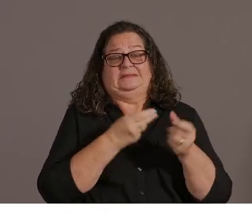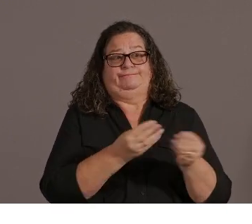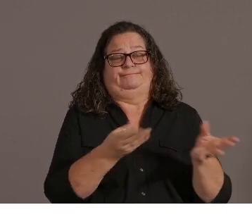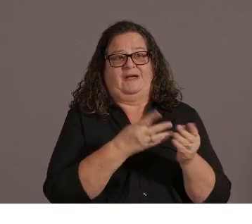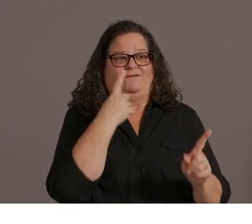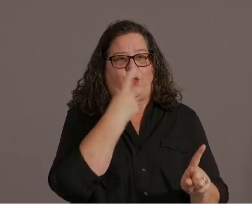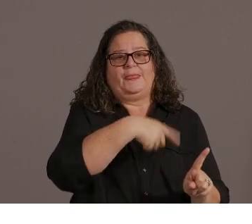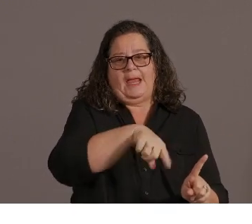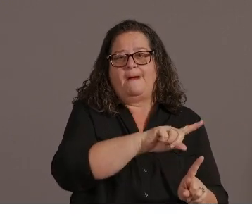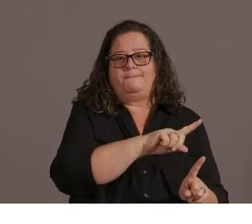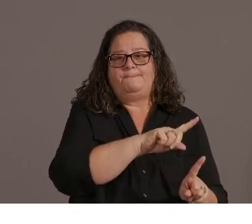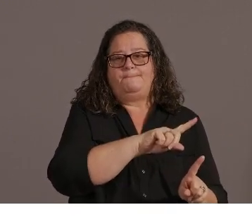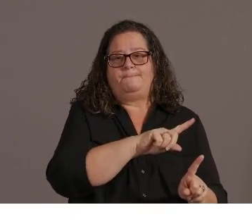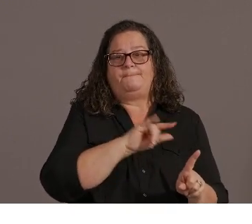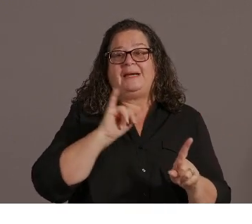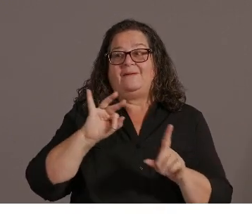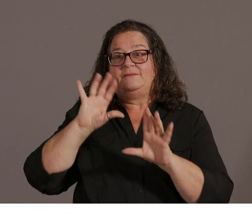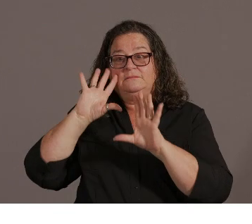essential employees.